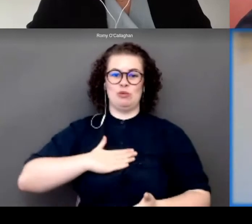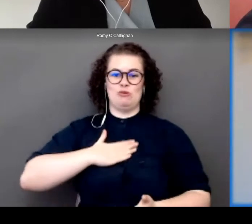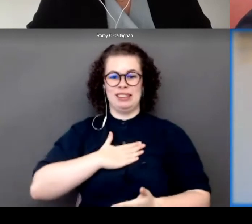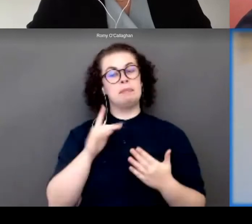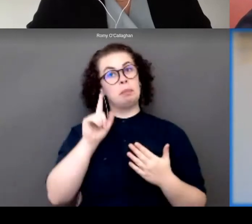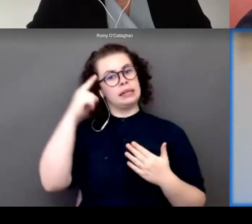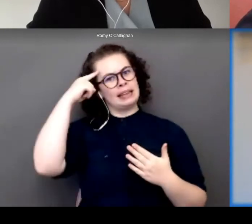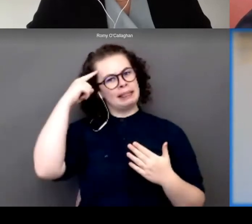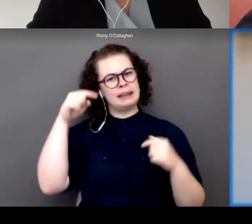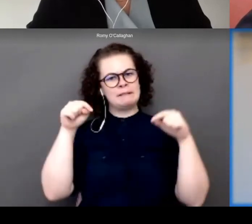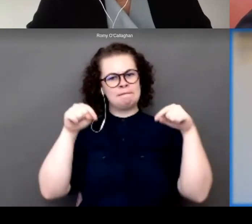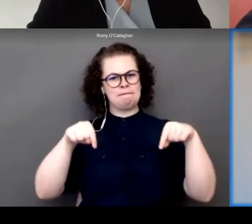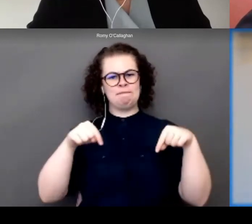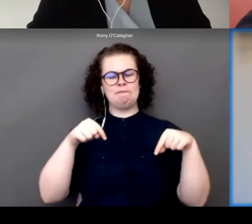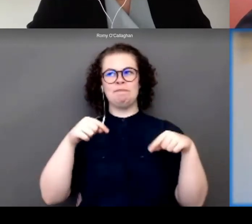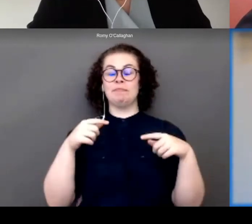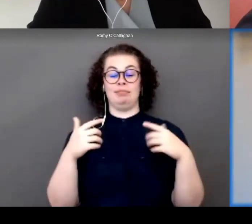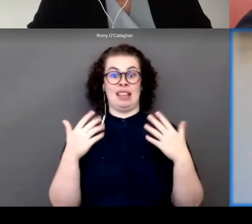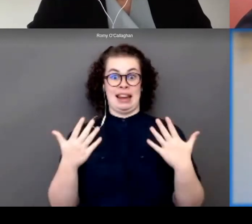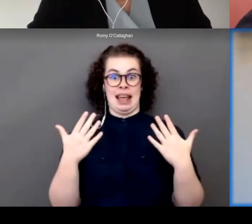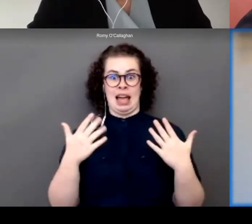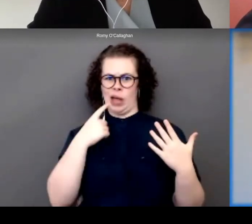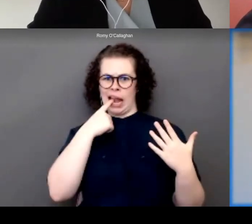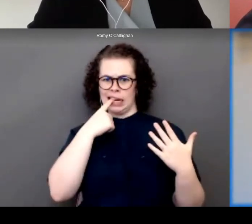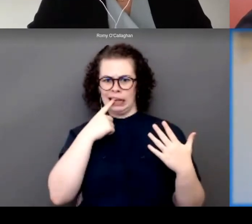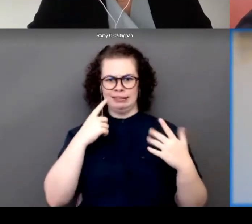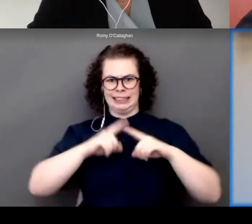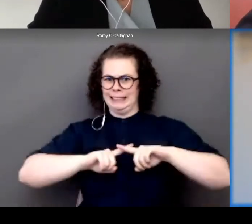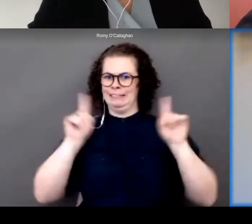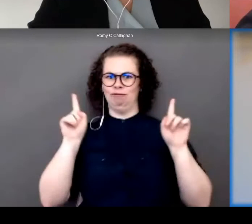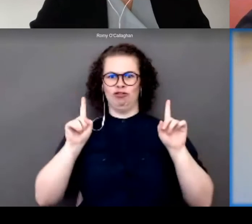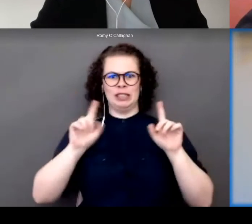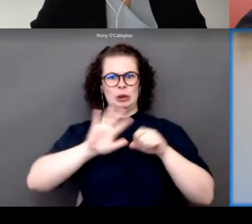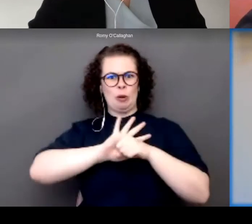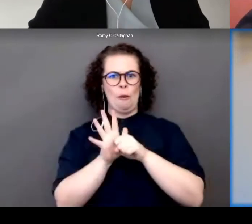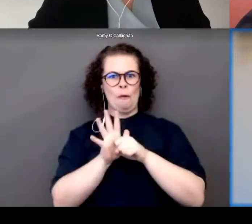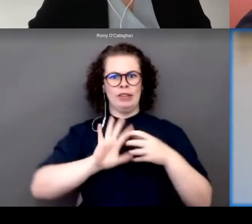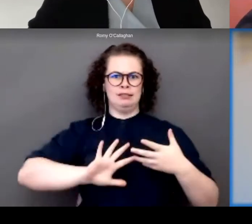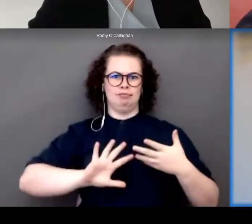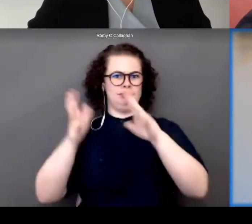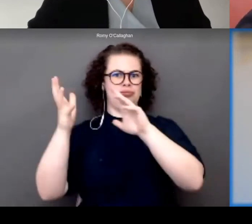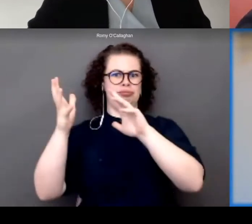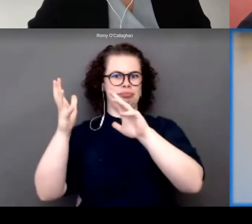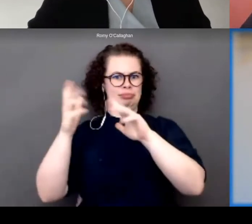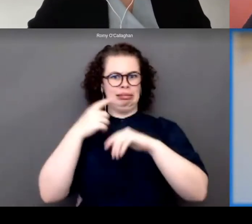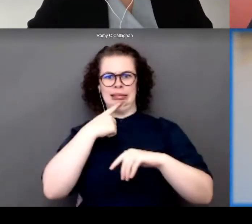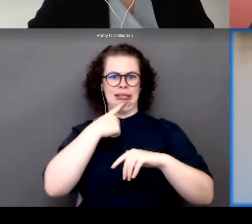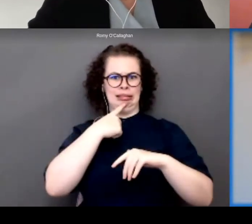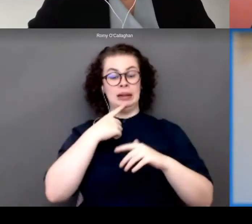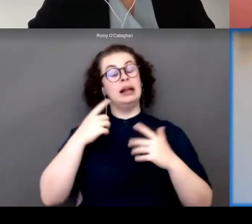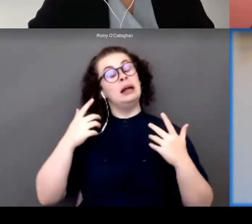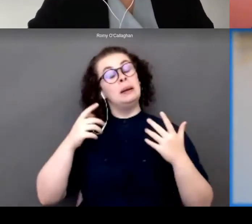peculiar situation of emergency caused by COVID-19 pandemic, as public